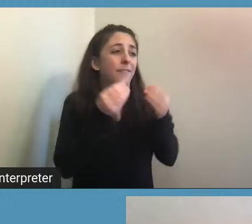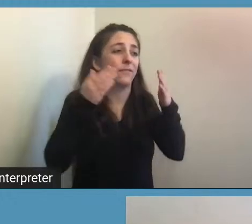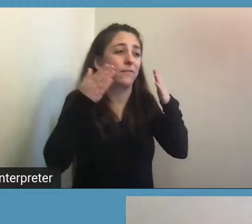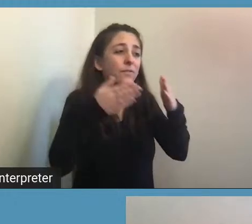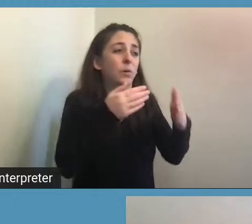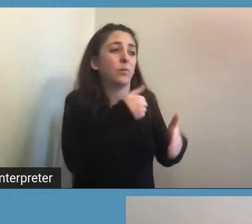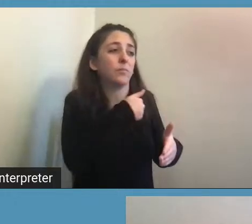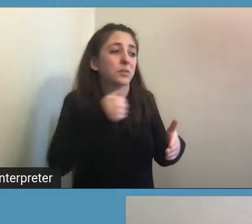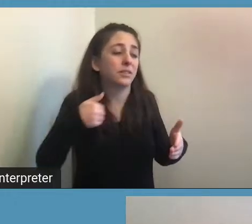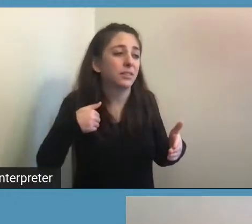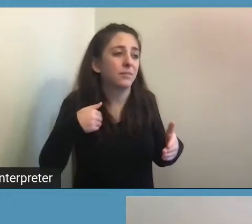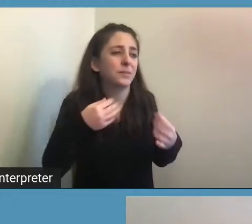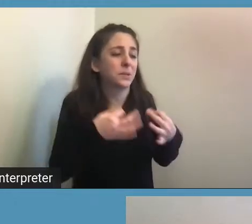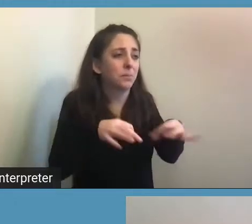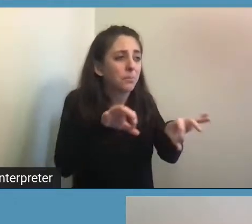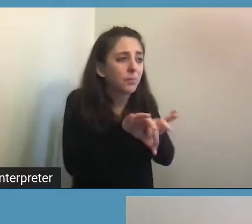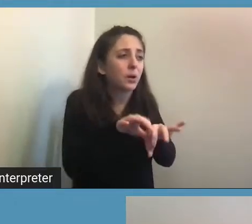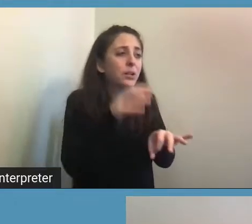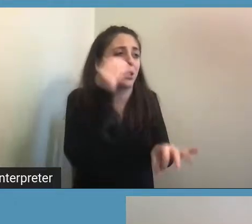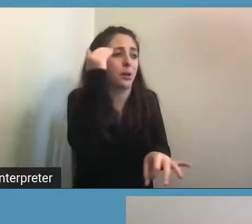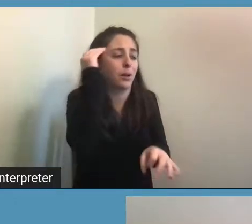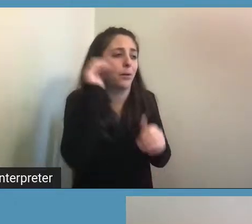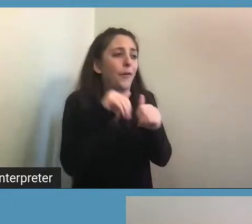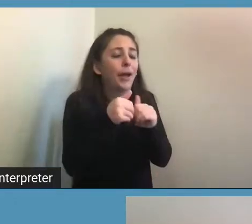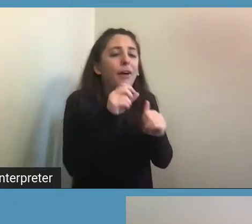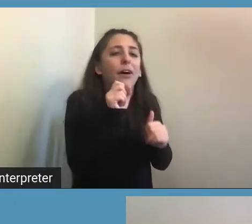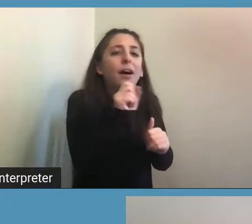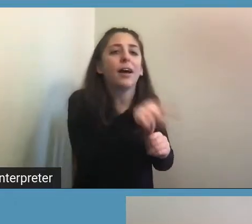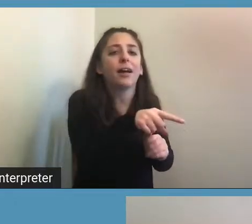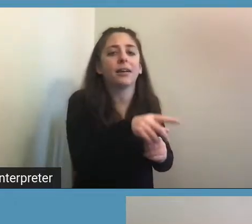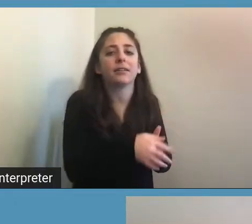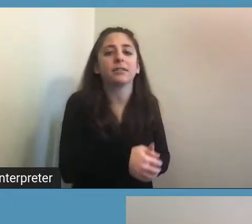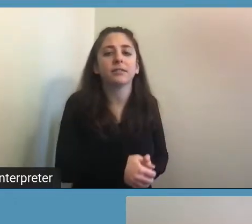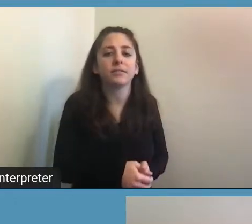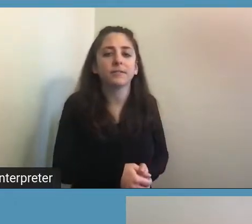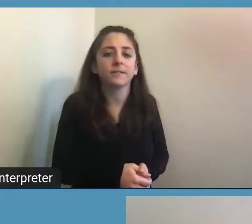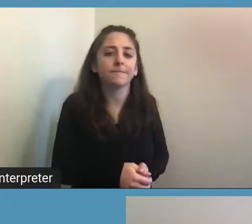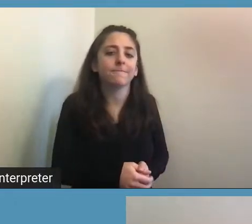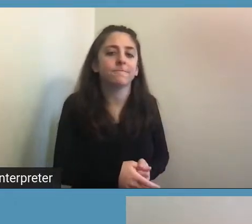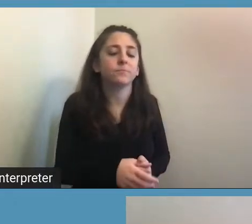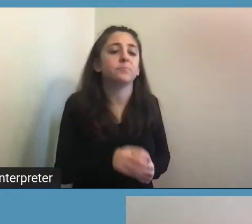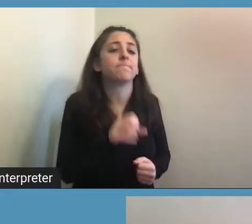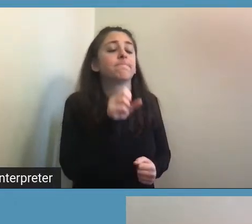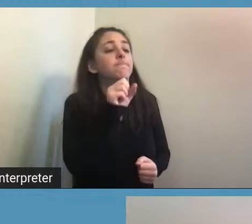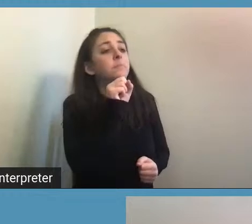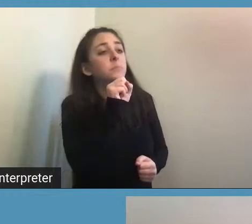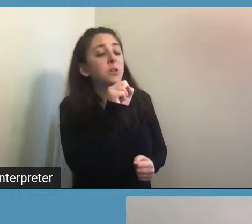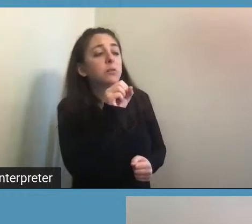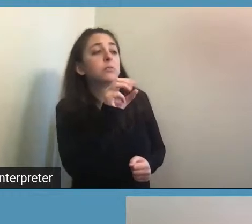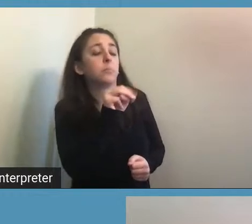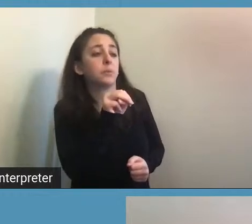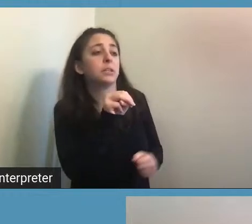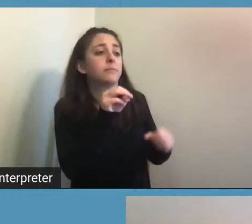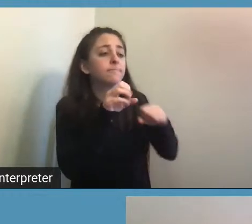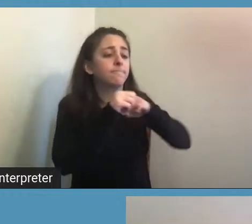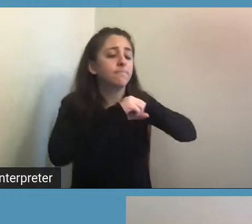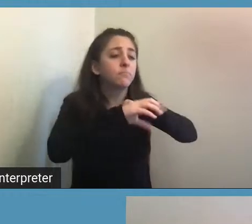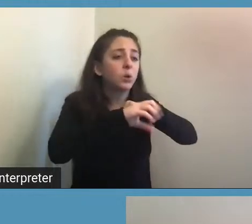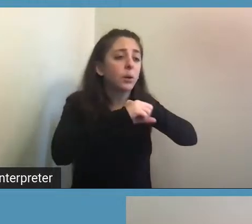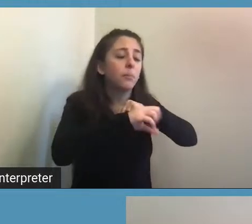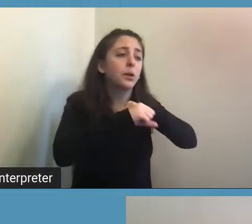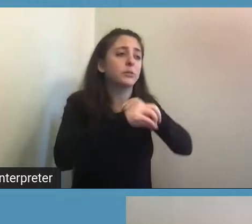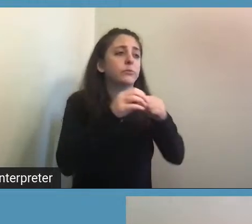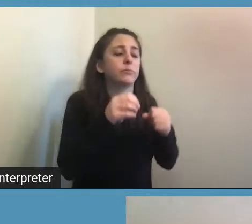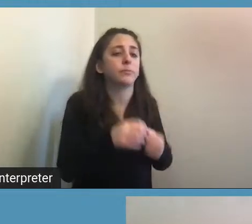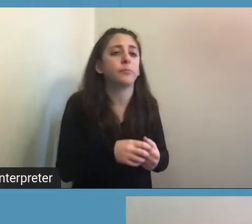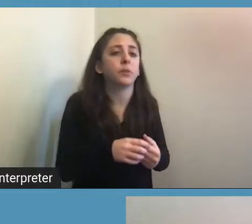visually or through case studies how the value is added through a social media campaign is really great. This one just came